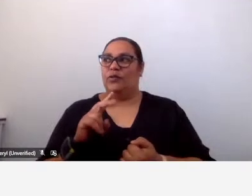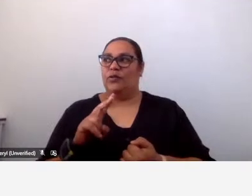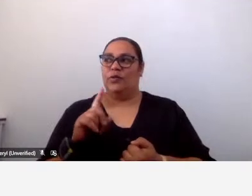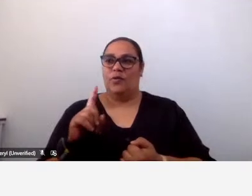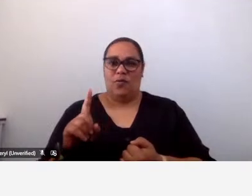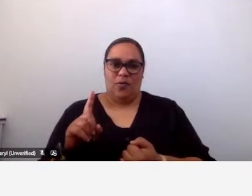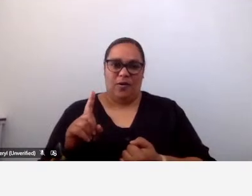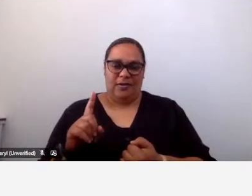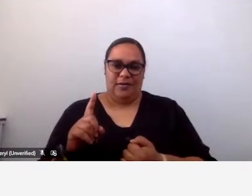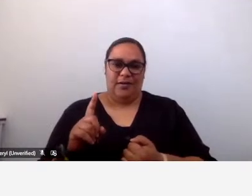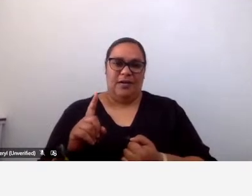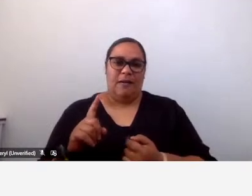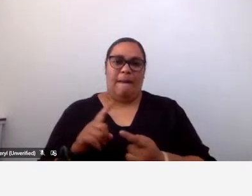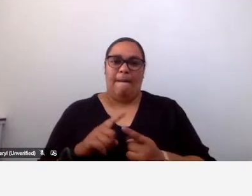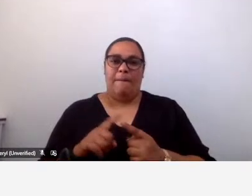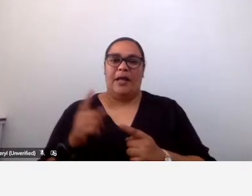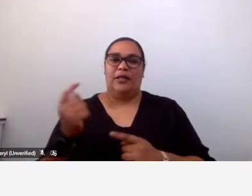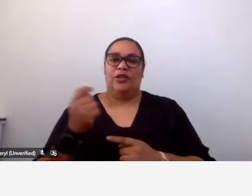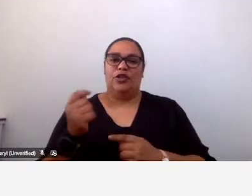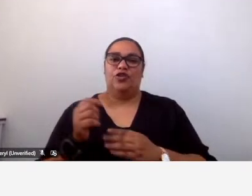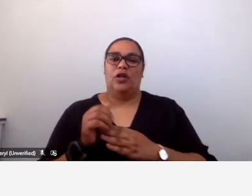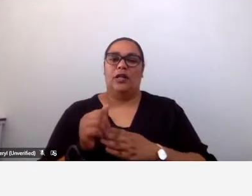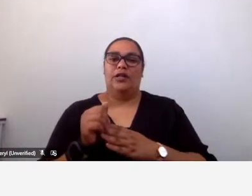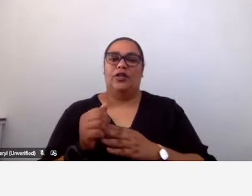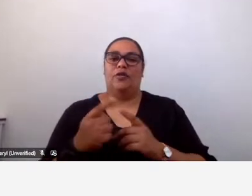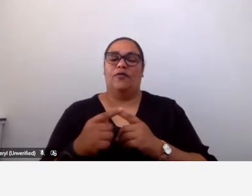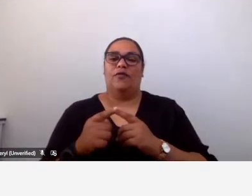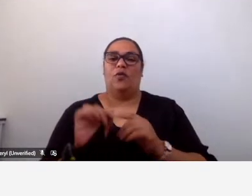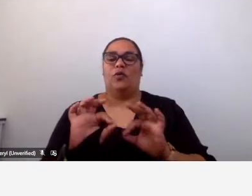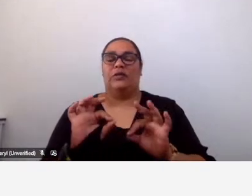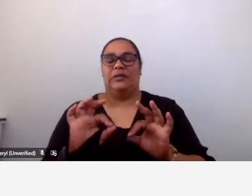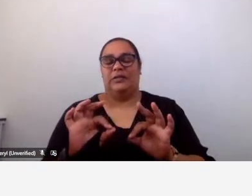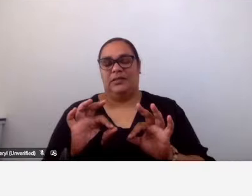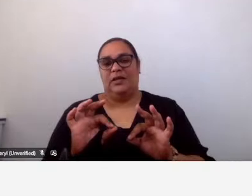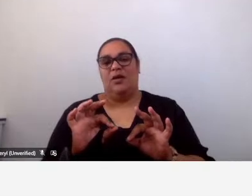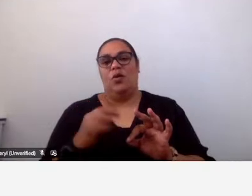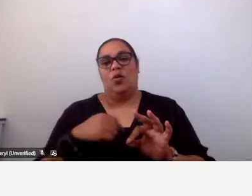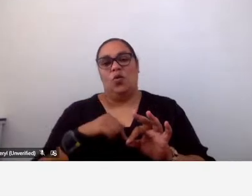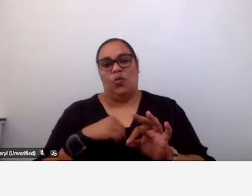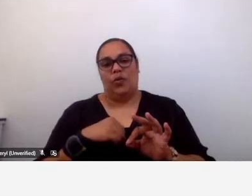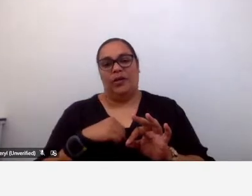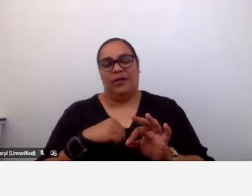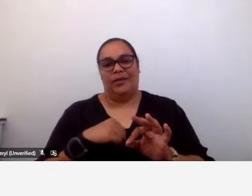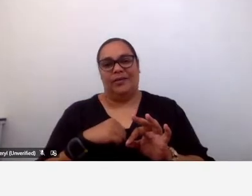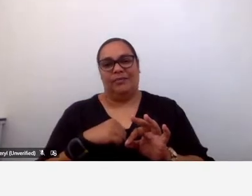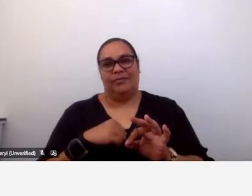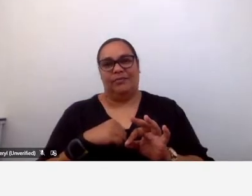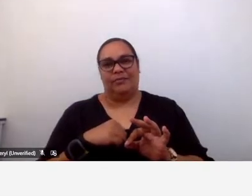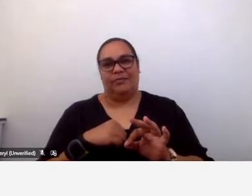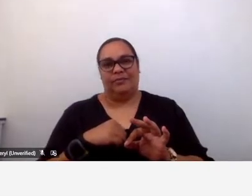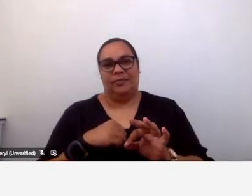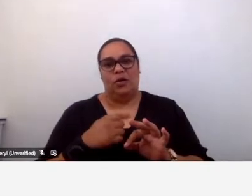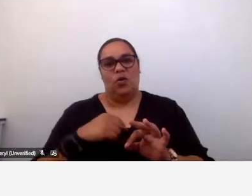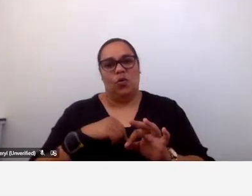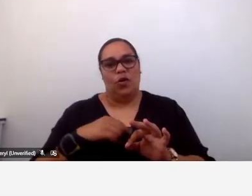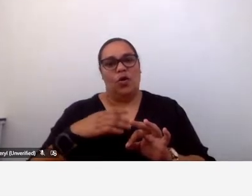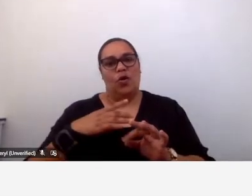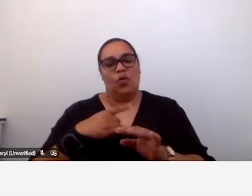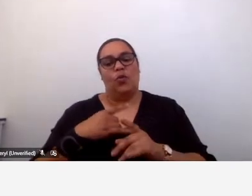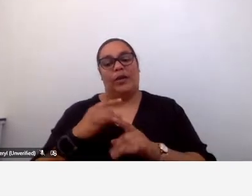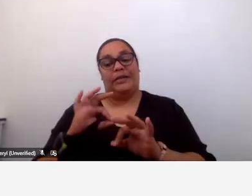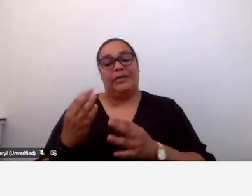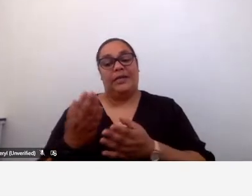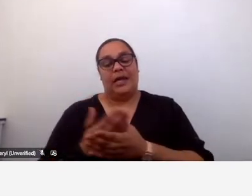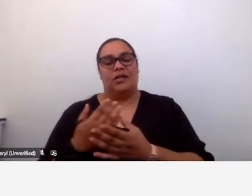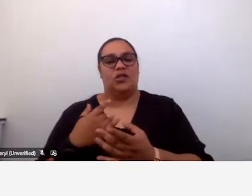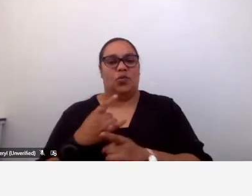as cultural commission, but as traditional leadership of the country as Contralesa, we were here. We won the case